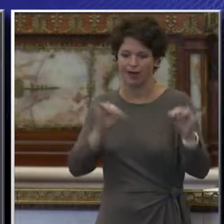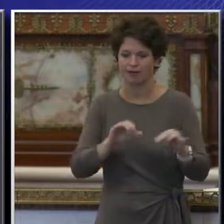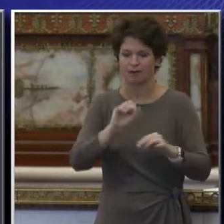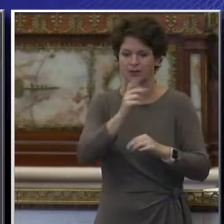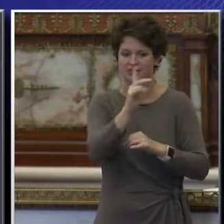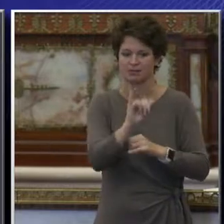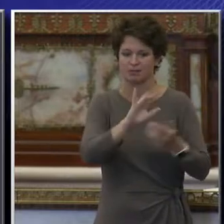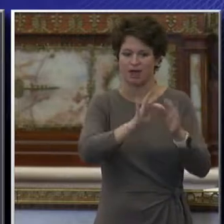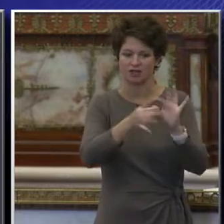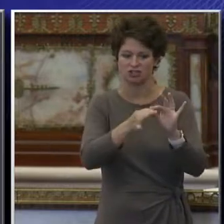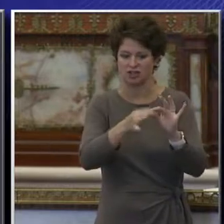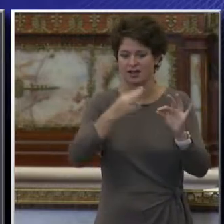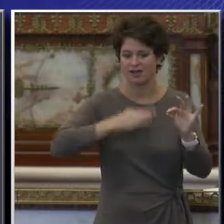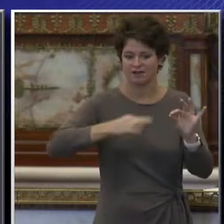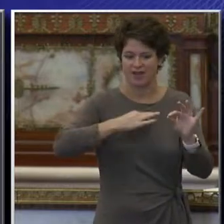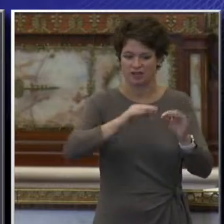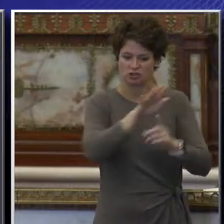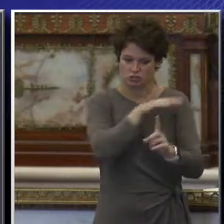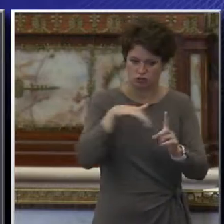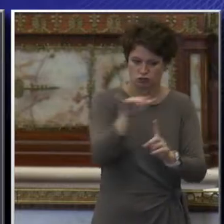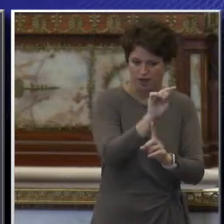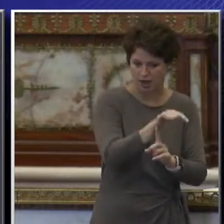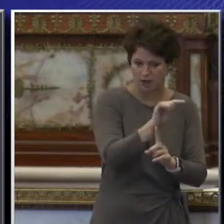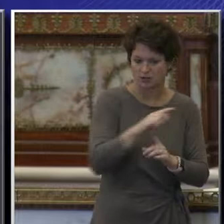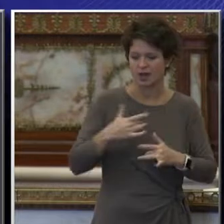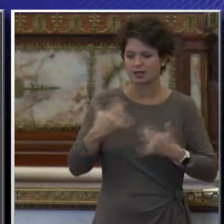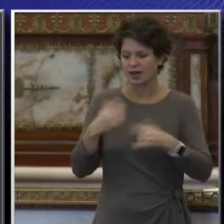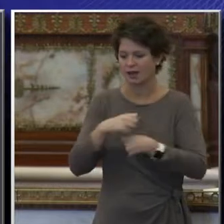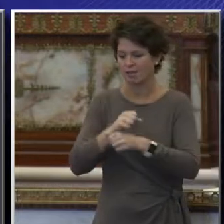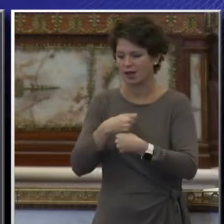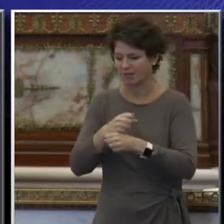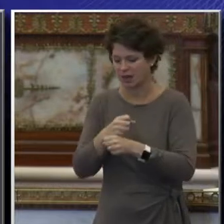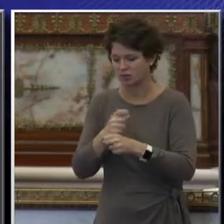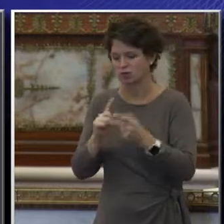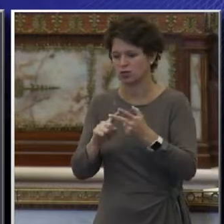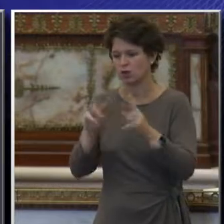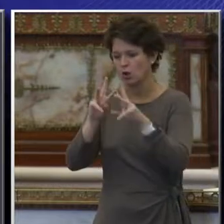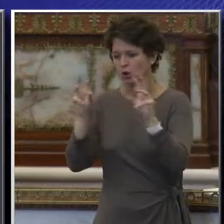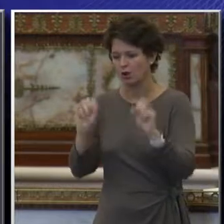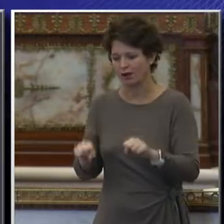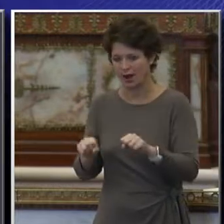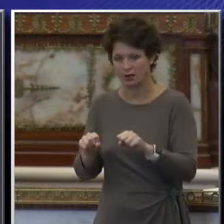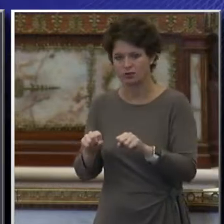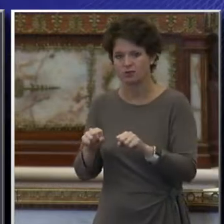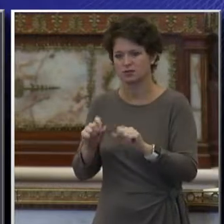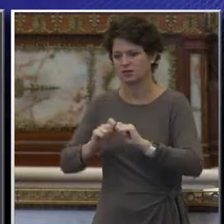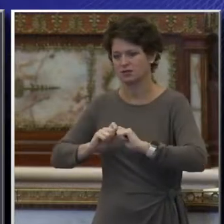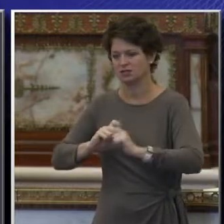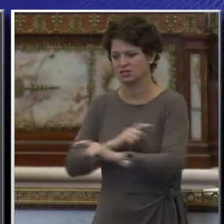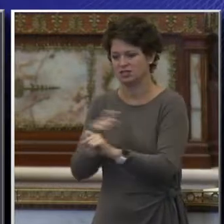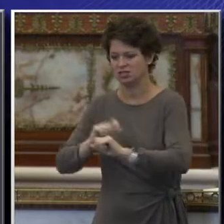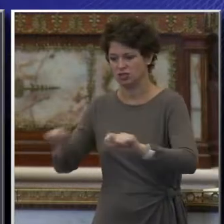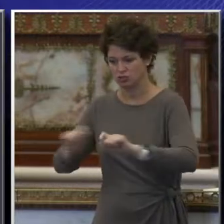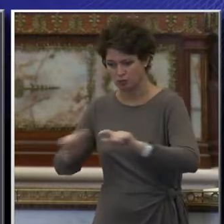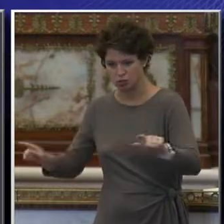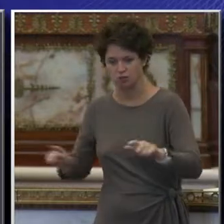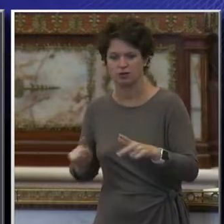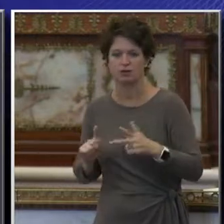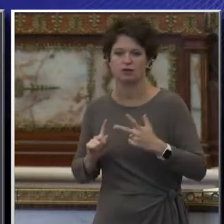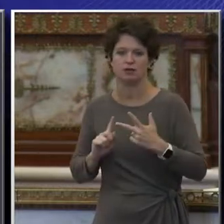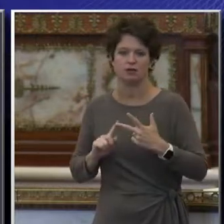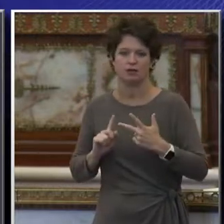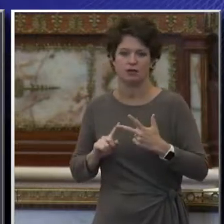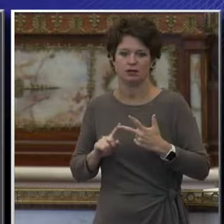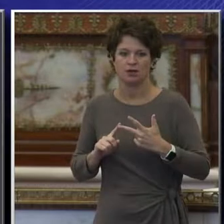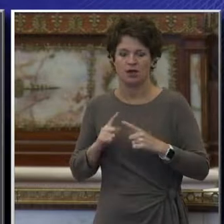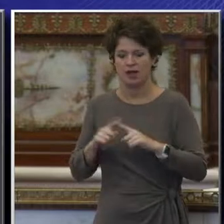chain advantages surrounding the site, light manufacturing, warehouse and distribution, and potentially, you